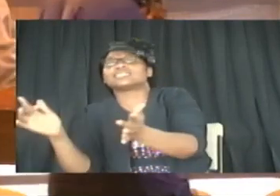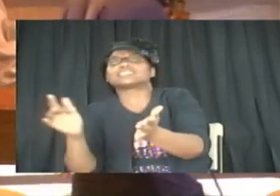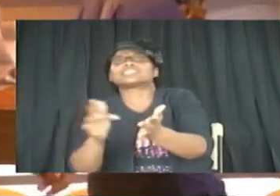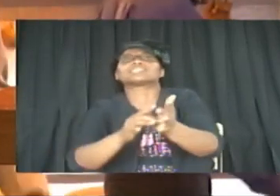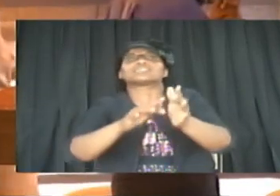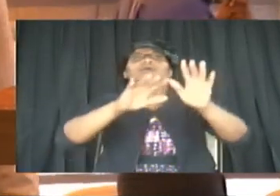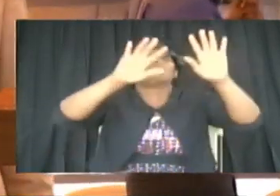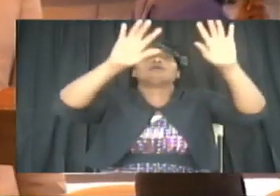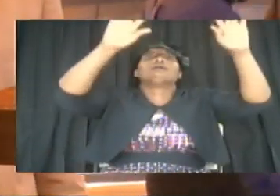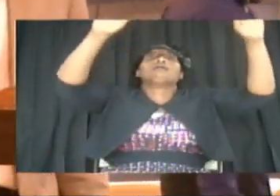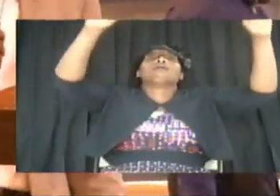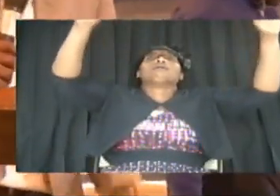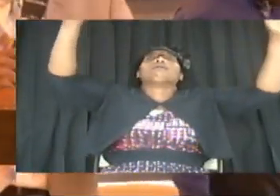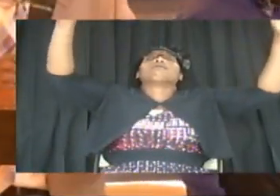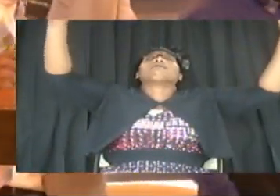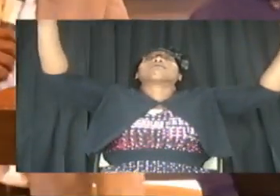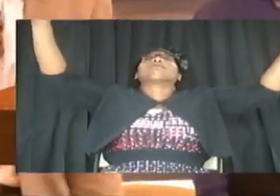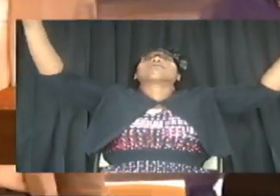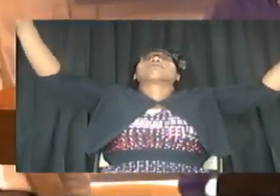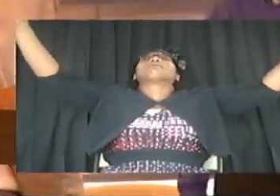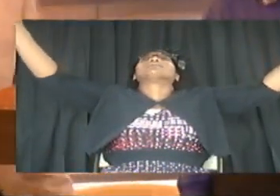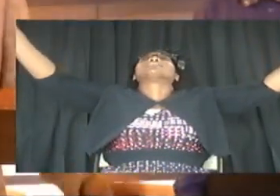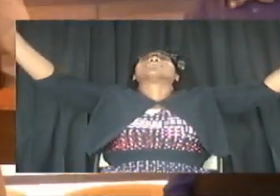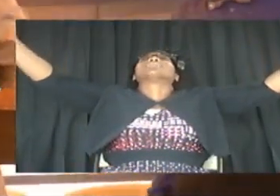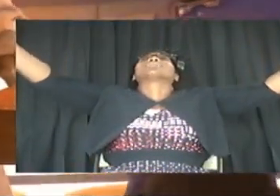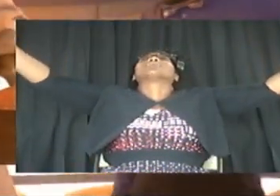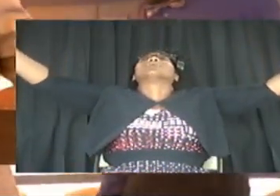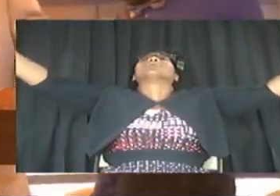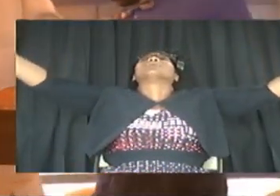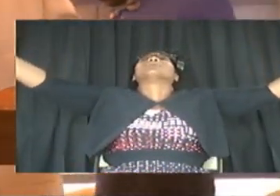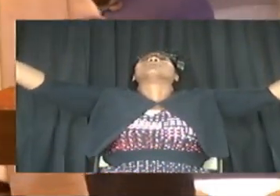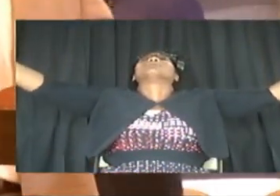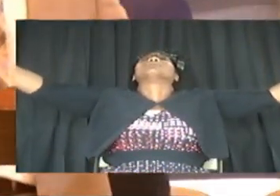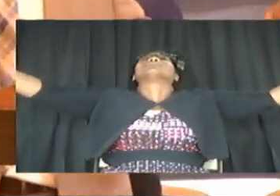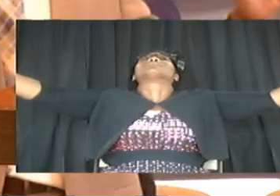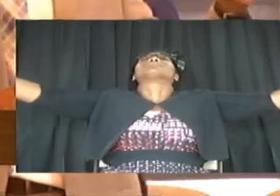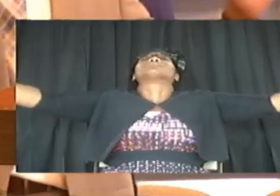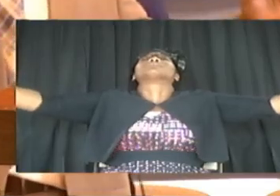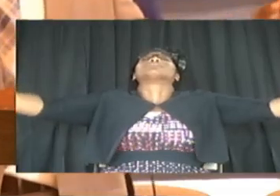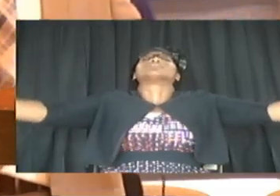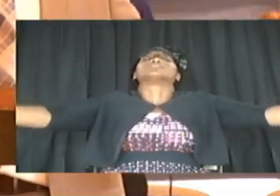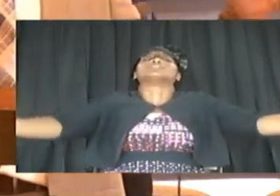There's another encouraging song I want to go on. It says, yes,